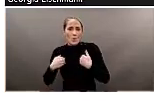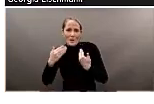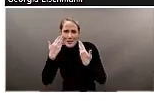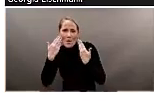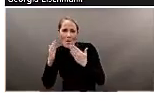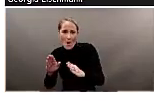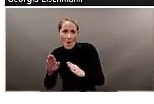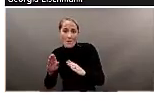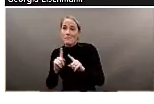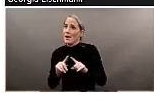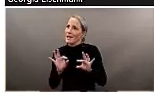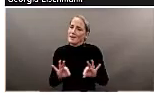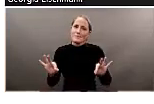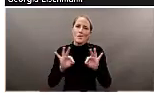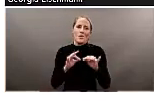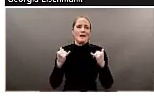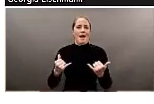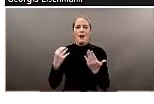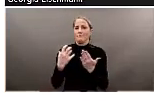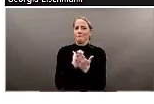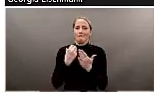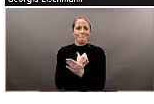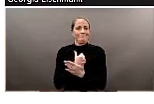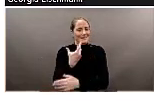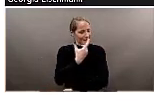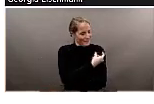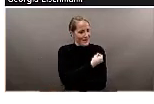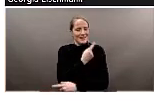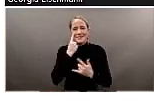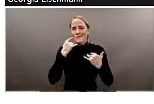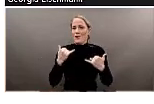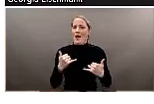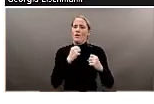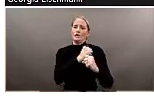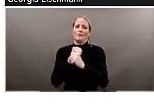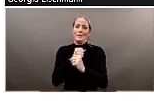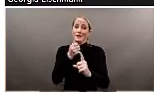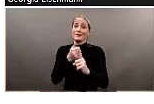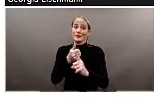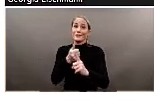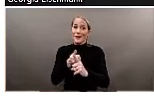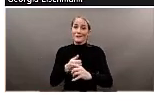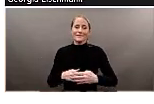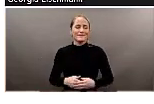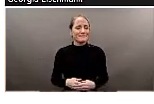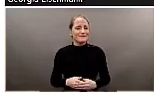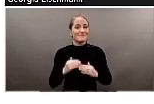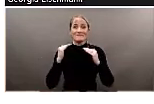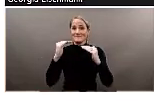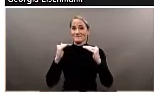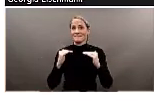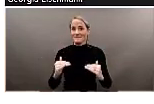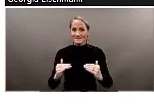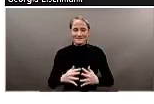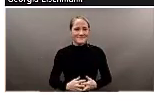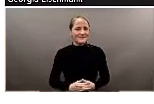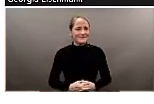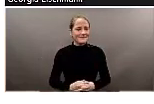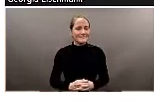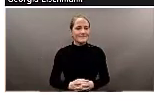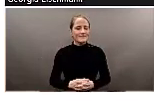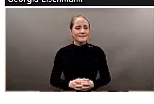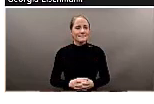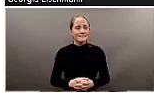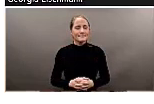everyone should get this vaccine, and that'll really protect folks moving forward. And we can talk about the work that we have to do there a little bit in a few